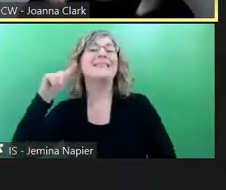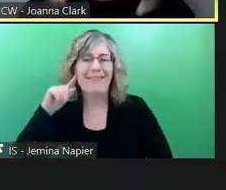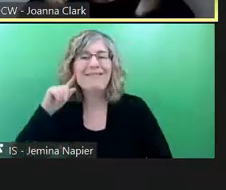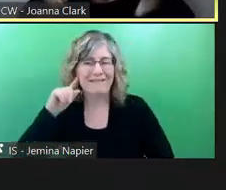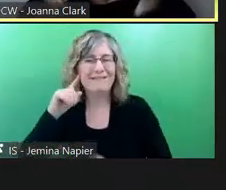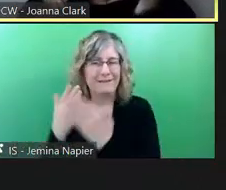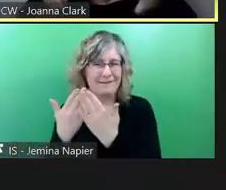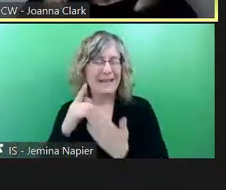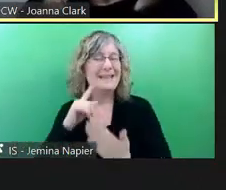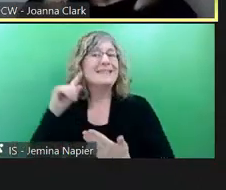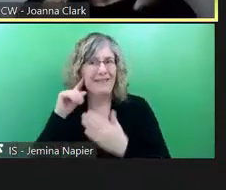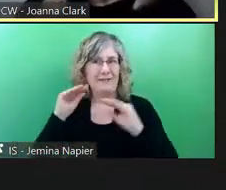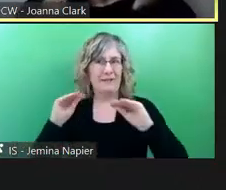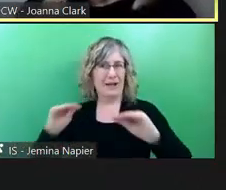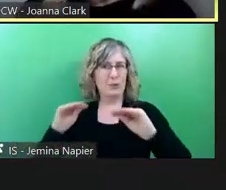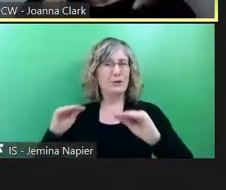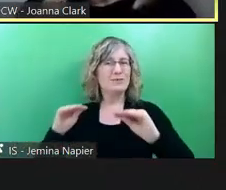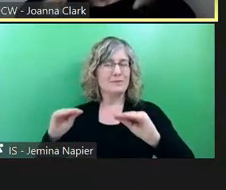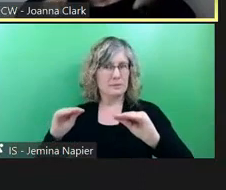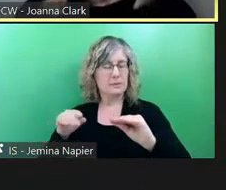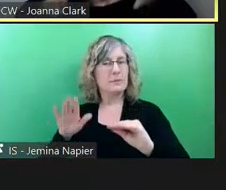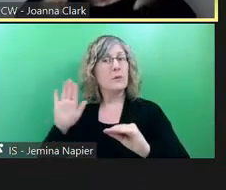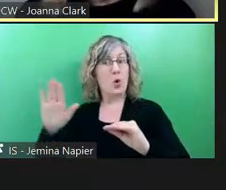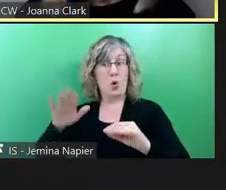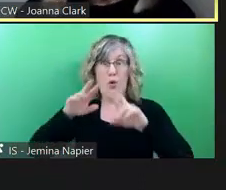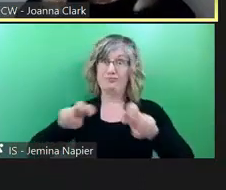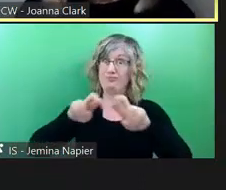at the challenges that deaf children in Kenya face